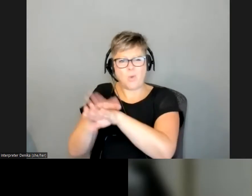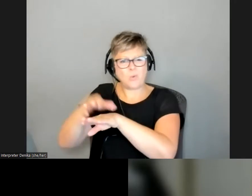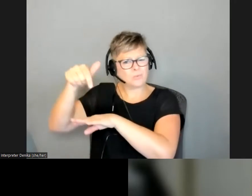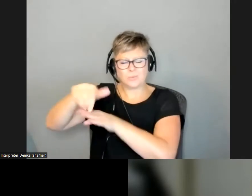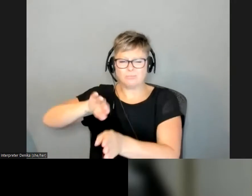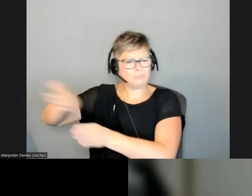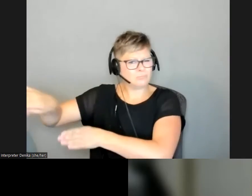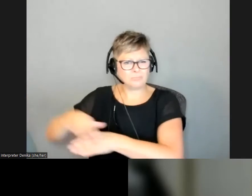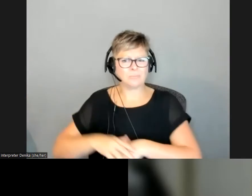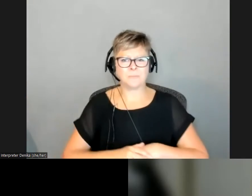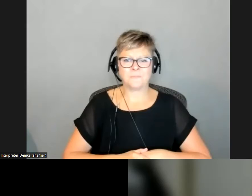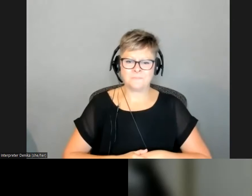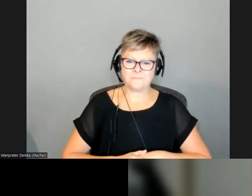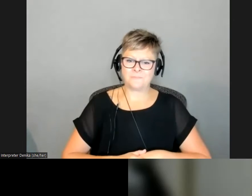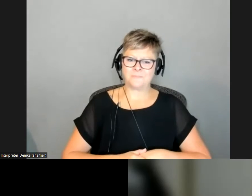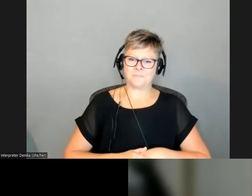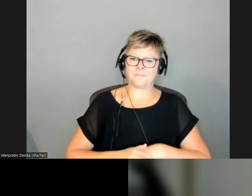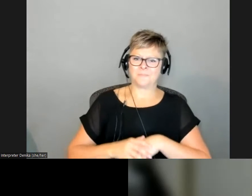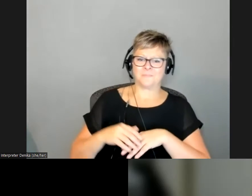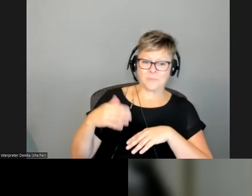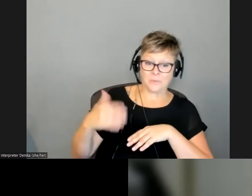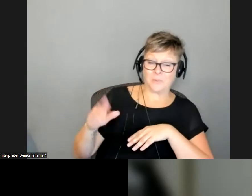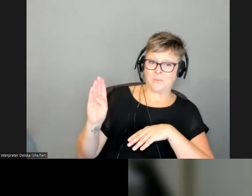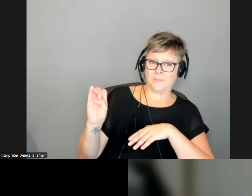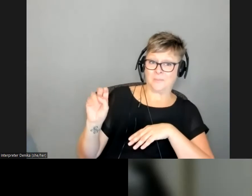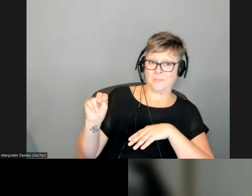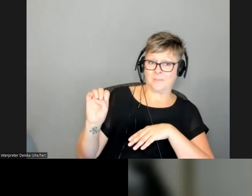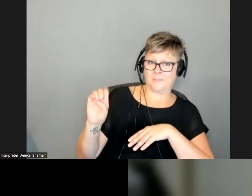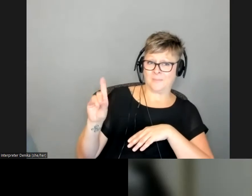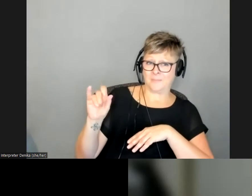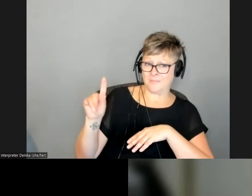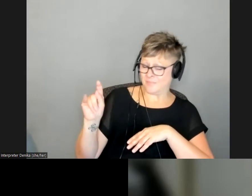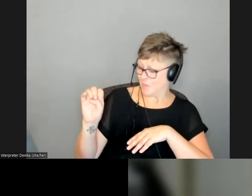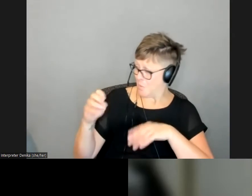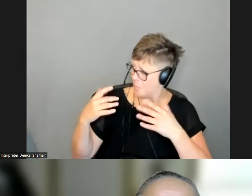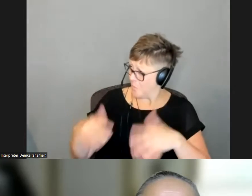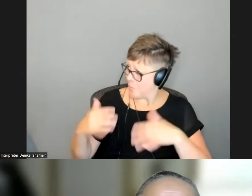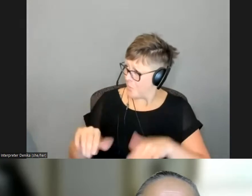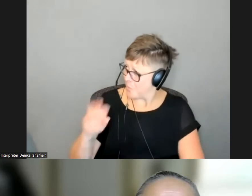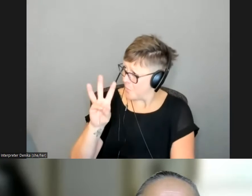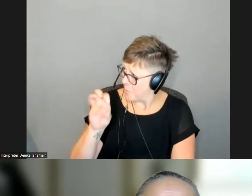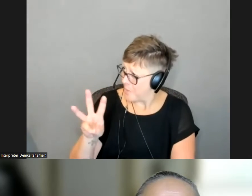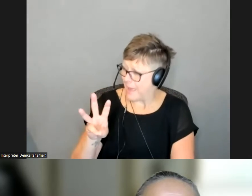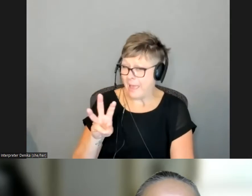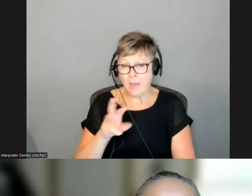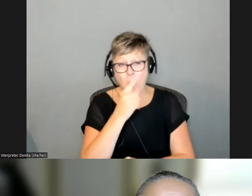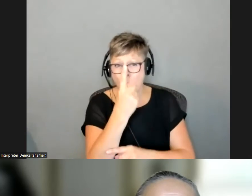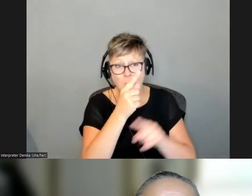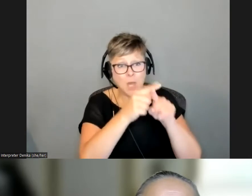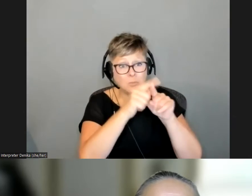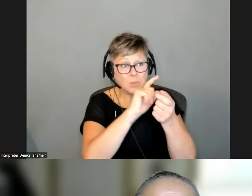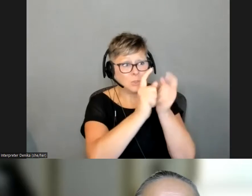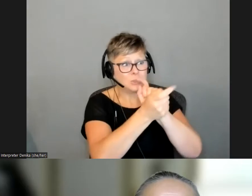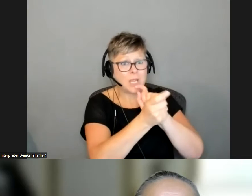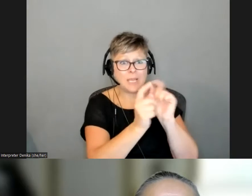Thank you. That's really impactful to hear how the changing of the word can change the